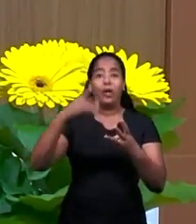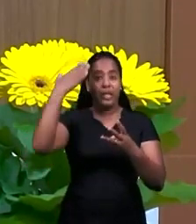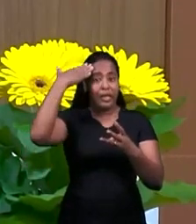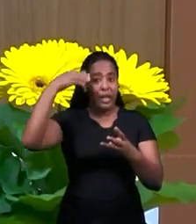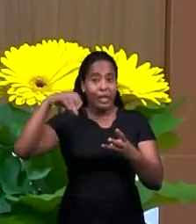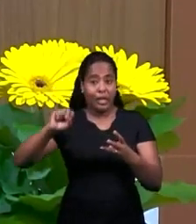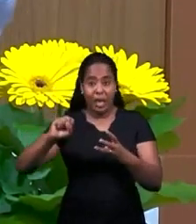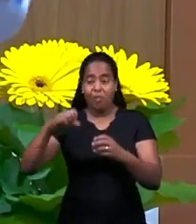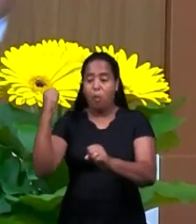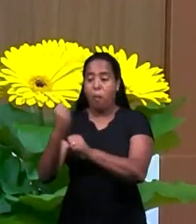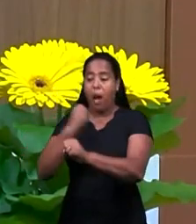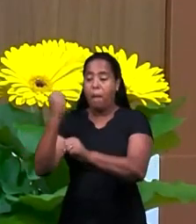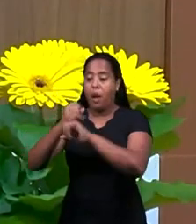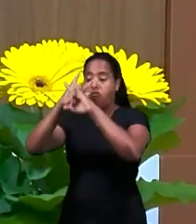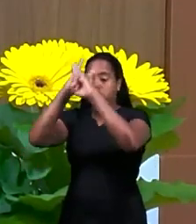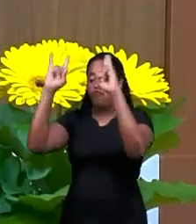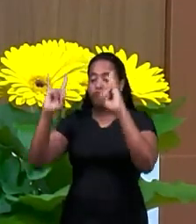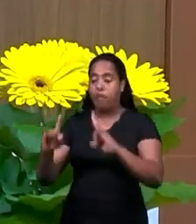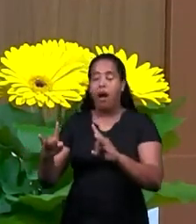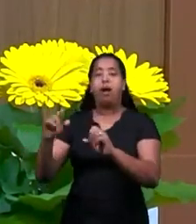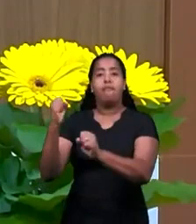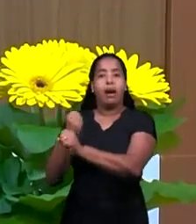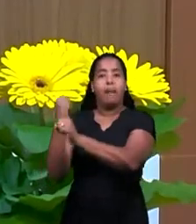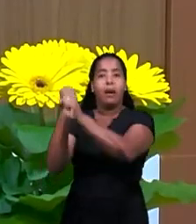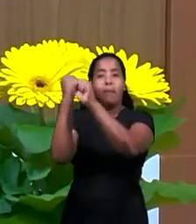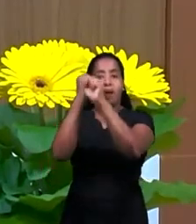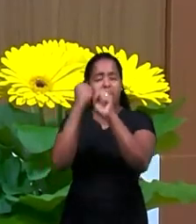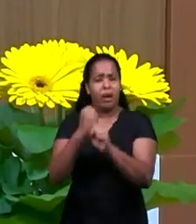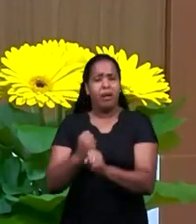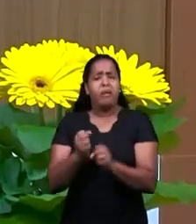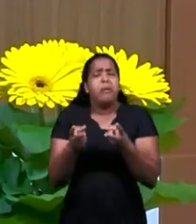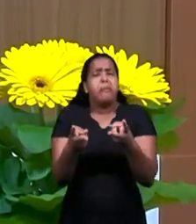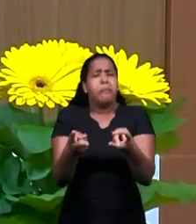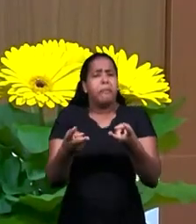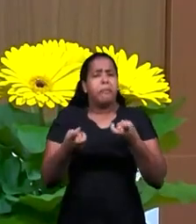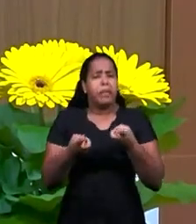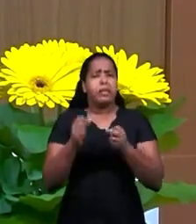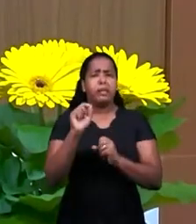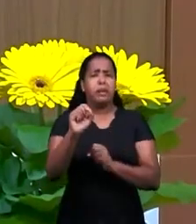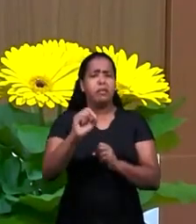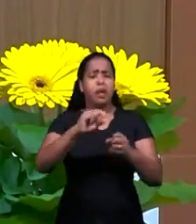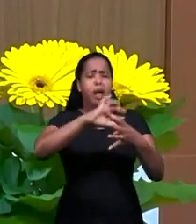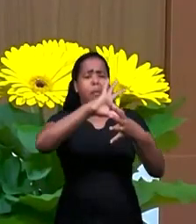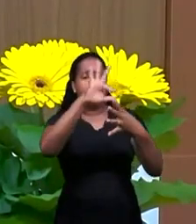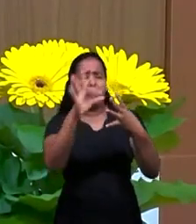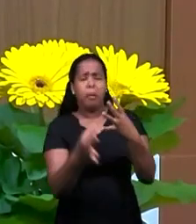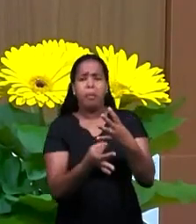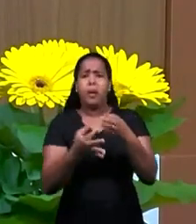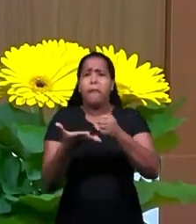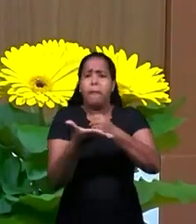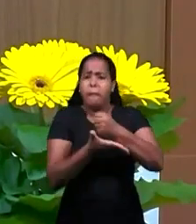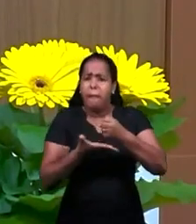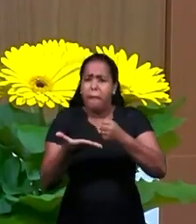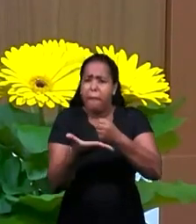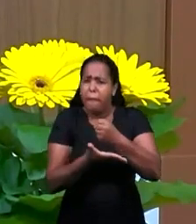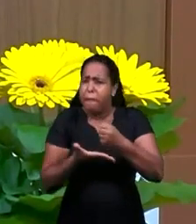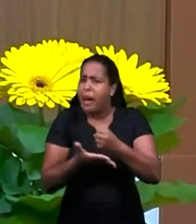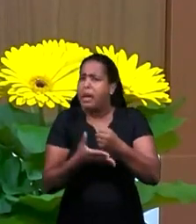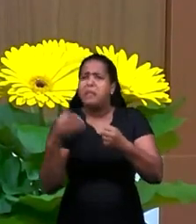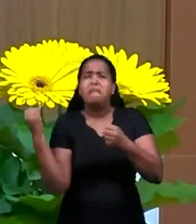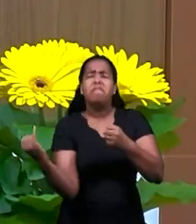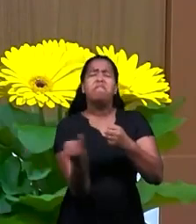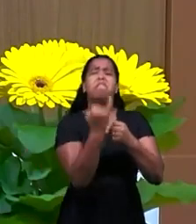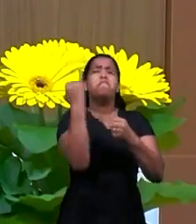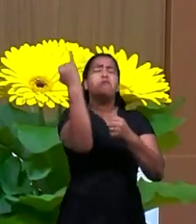temple. With all this, we will see that they were the basic elements, the